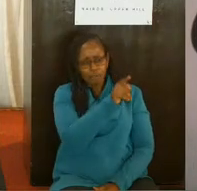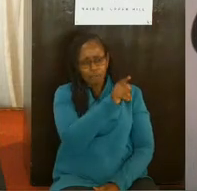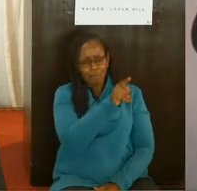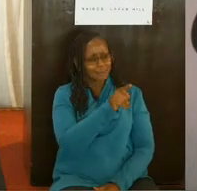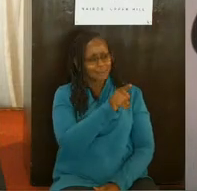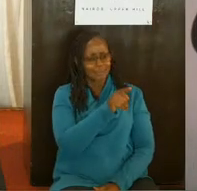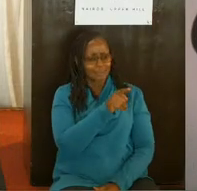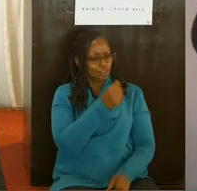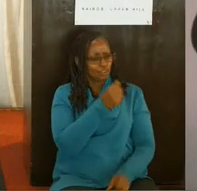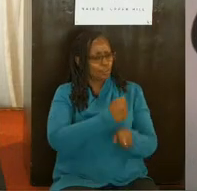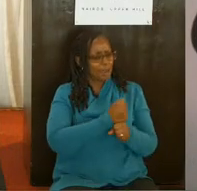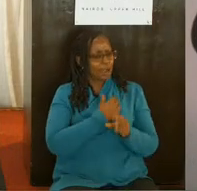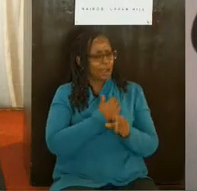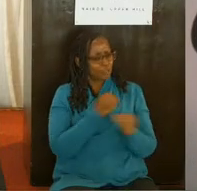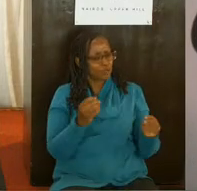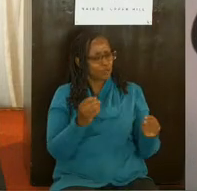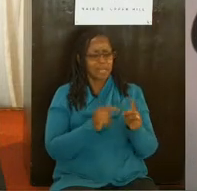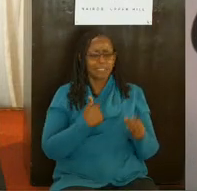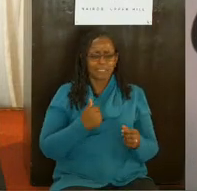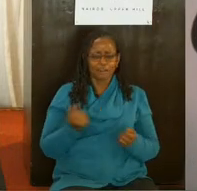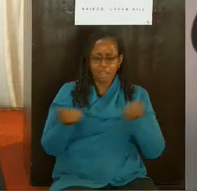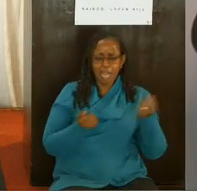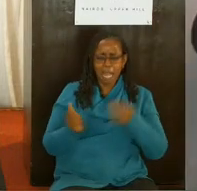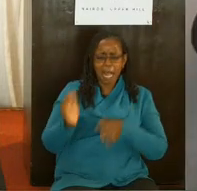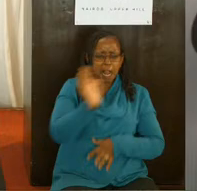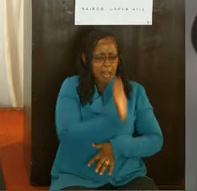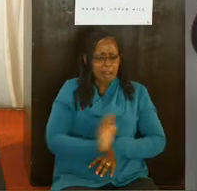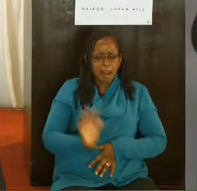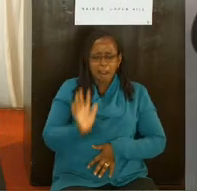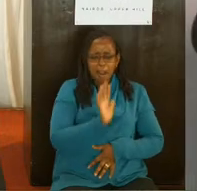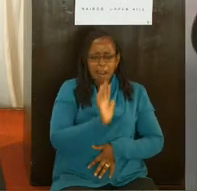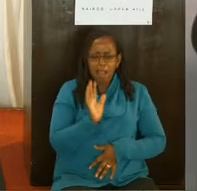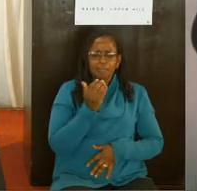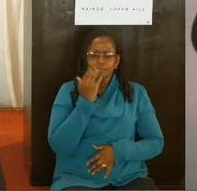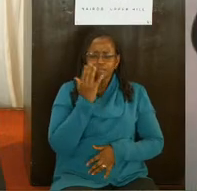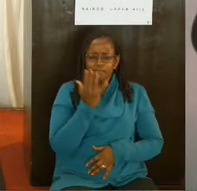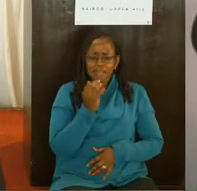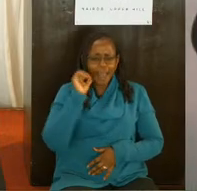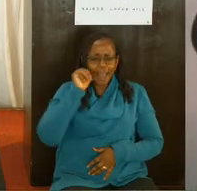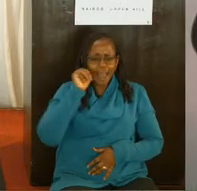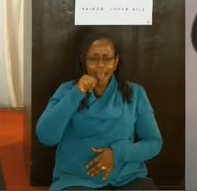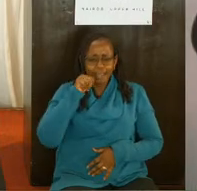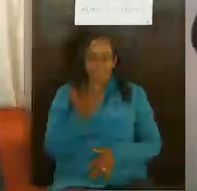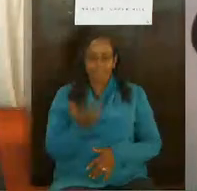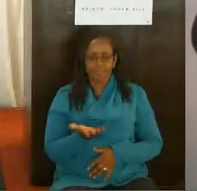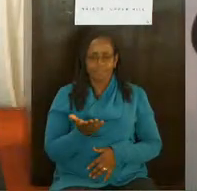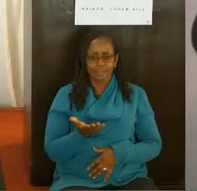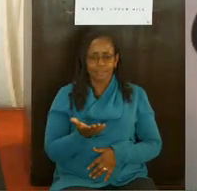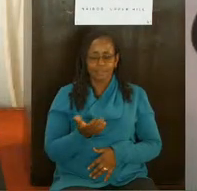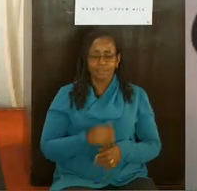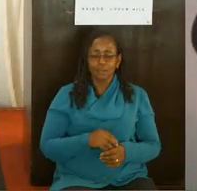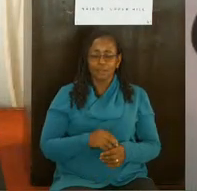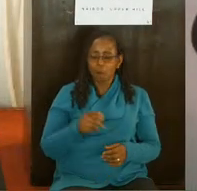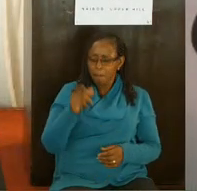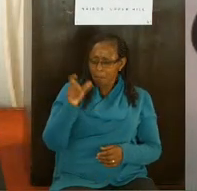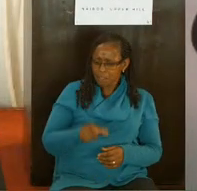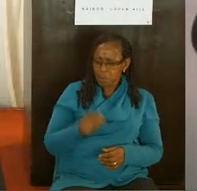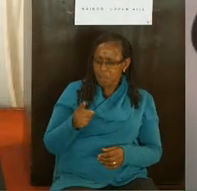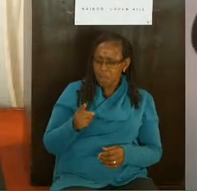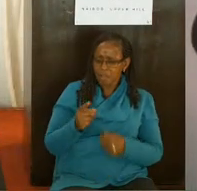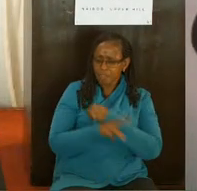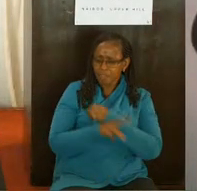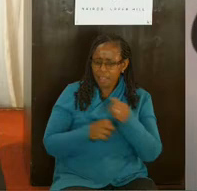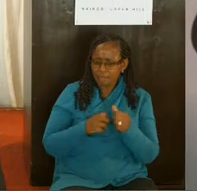has not even employed and drives the top range of the vehicle on the roads so so you see those or so and so as in government and it was a